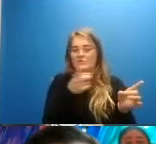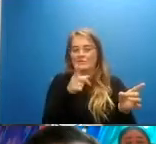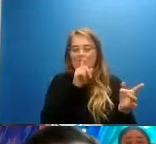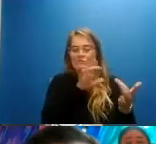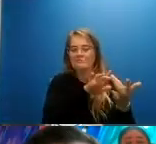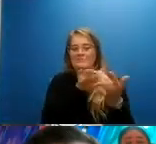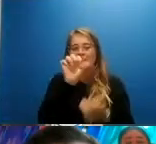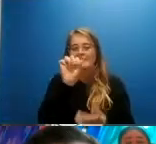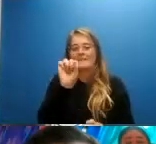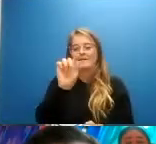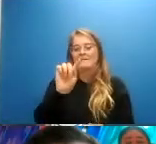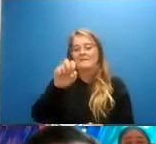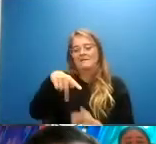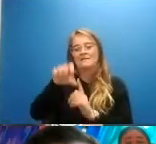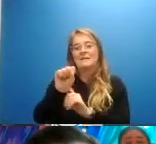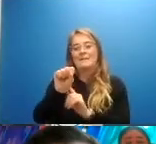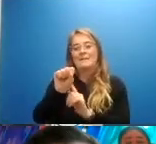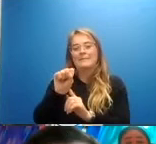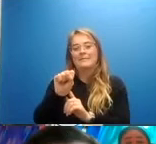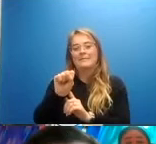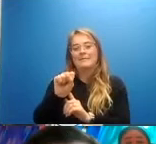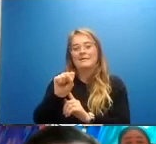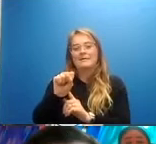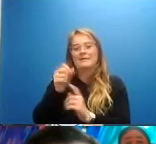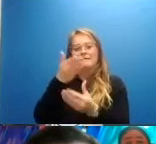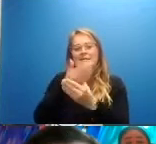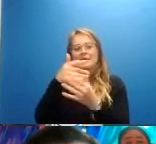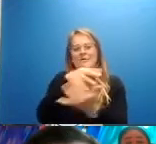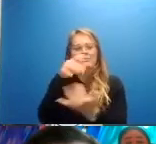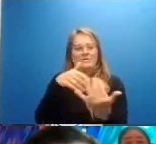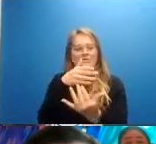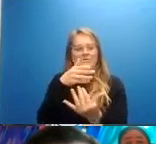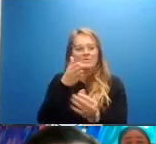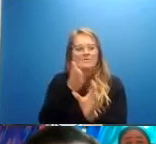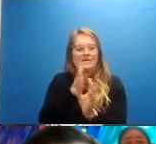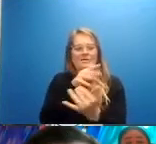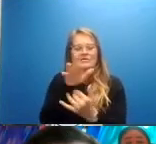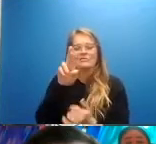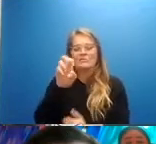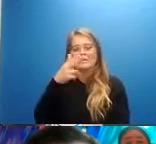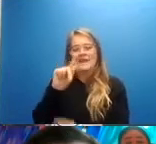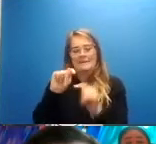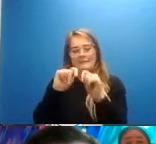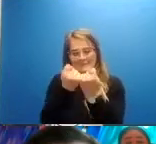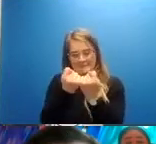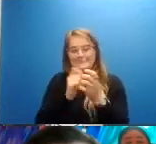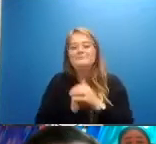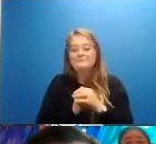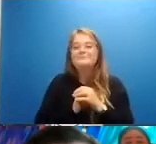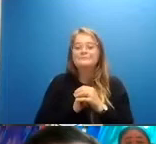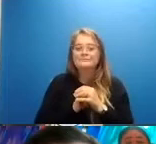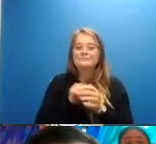Steps, who's a psychosocial rehab team or a mental health team that shares an office with us actually, and who have done quite a